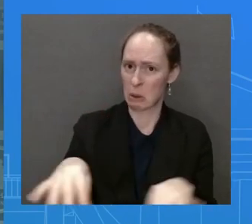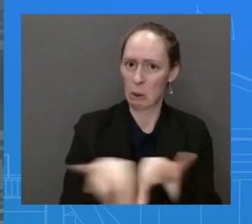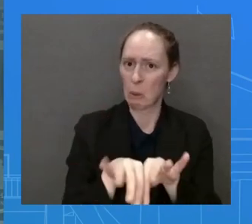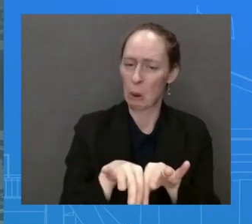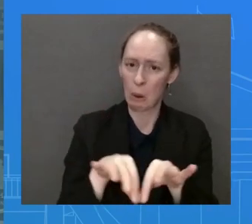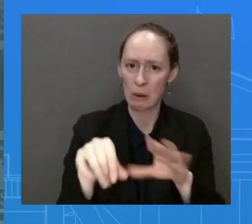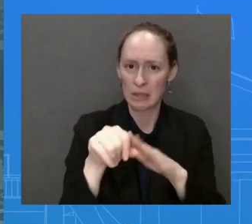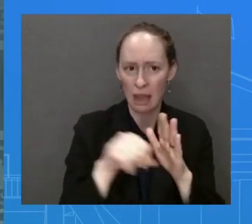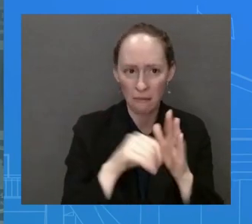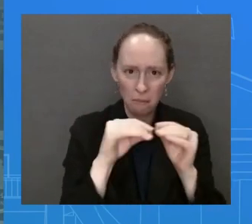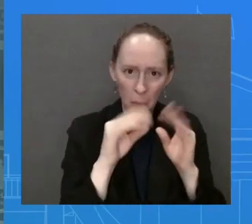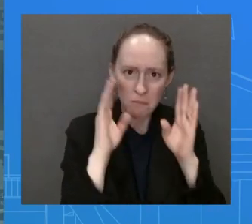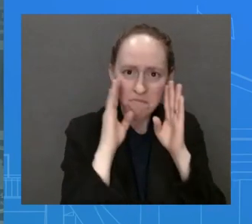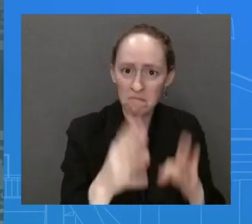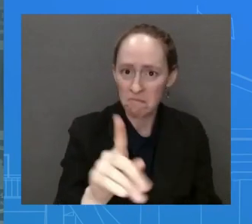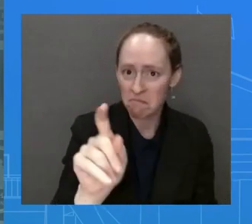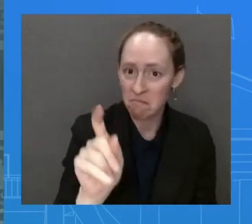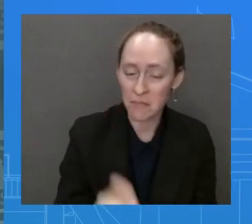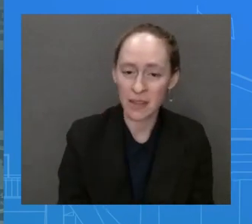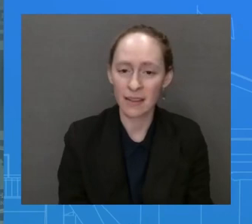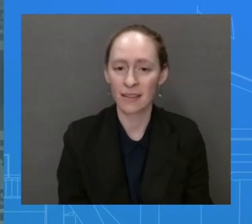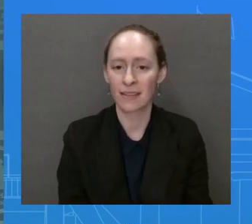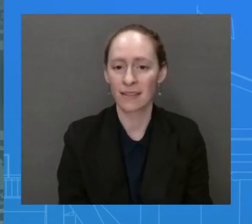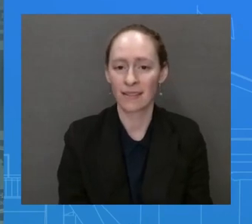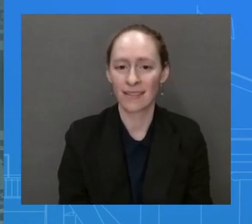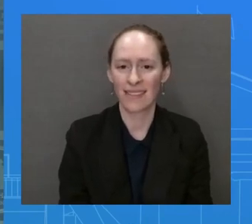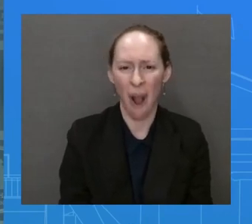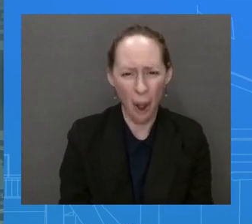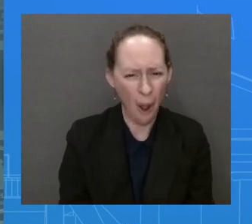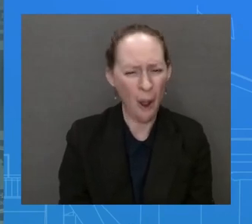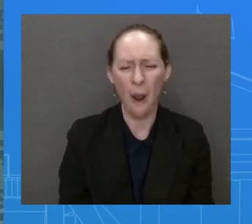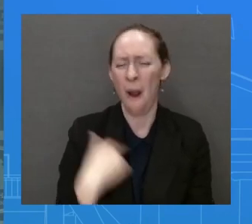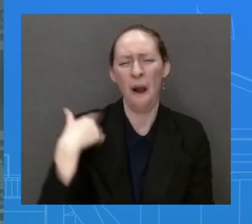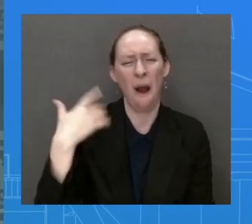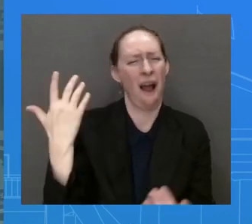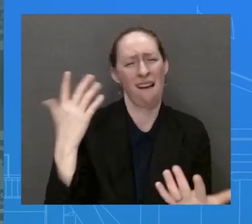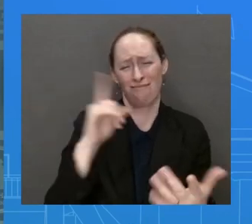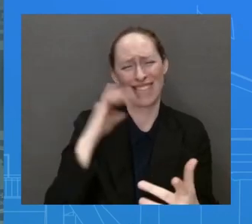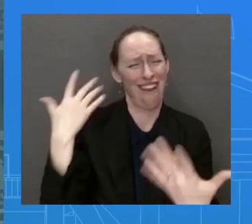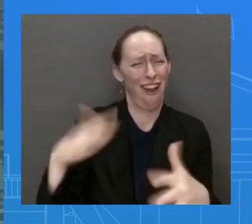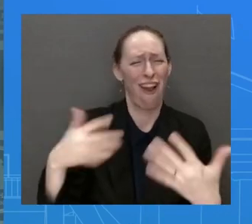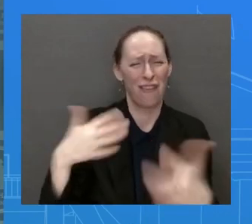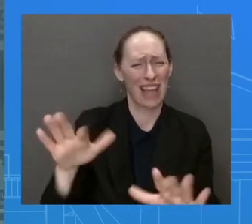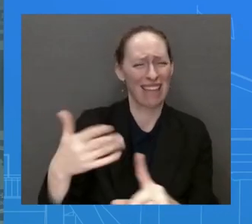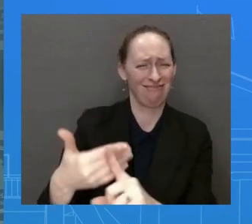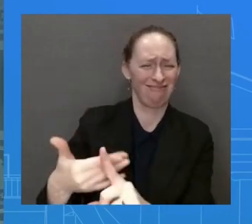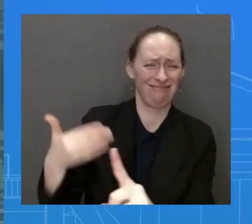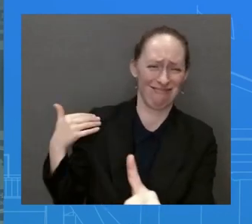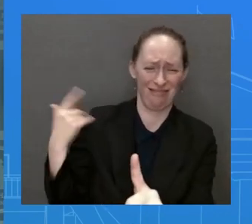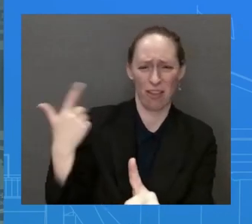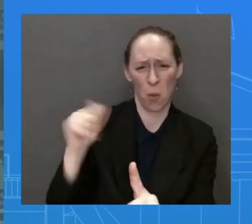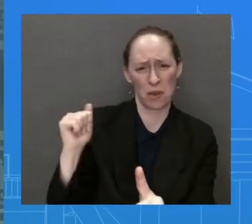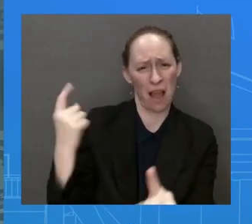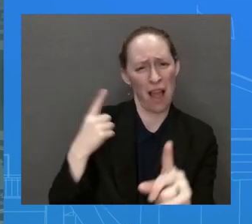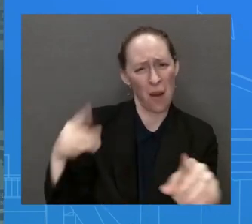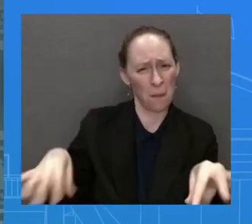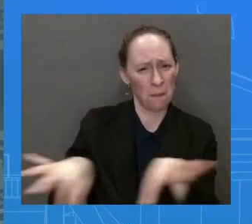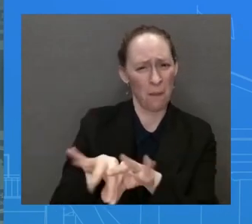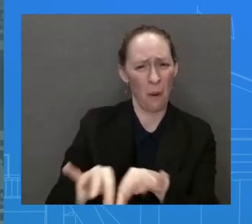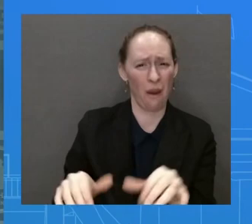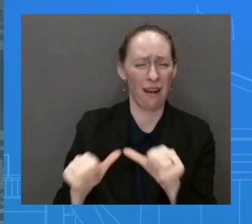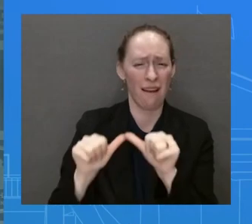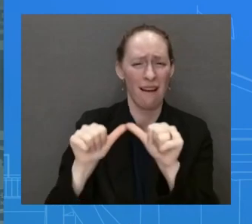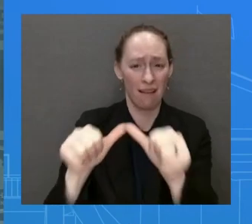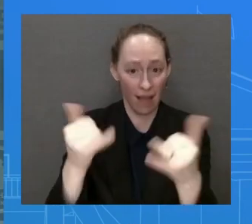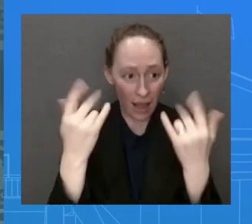Georgia's played an important role with how our Senate is now comprised, and I expect that